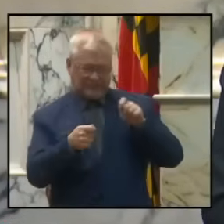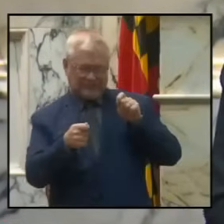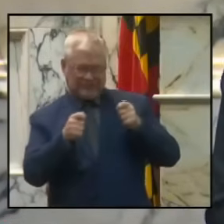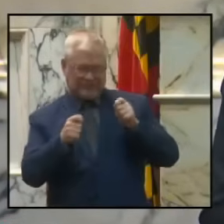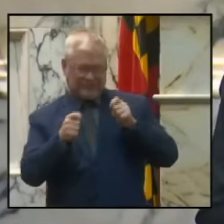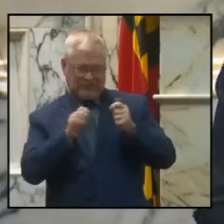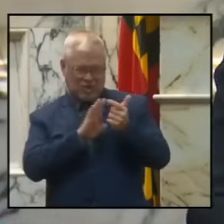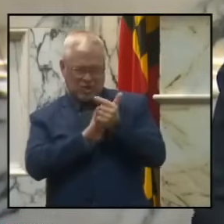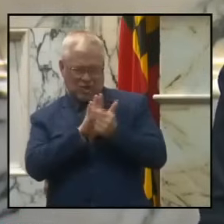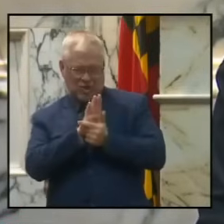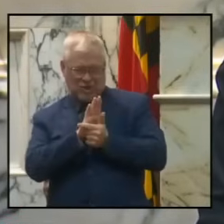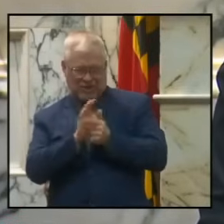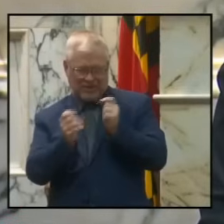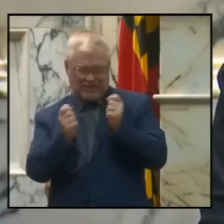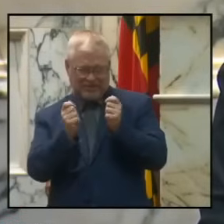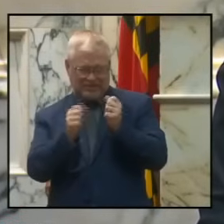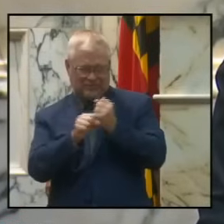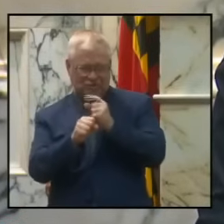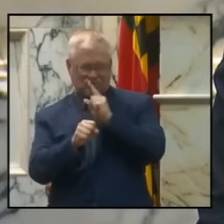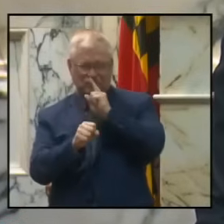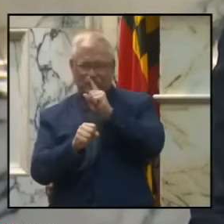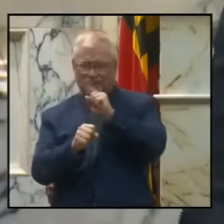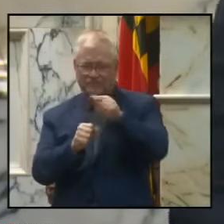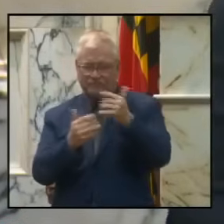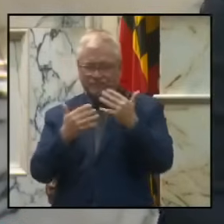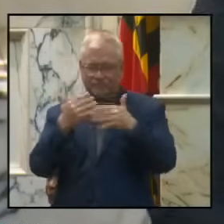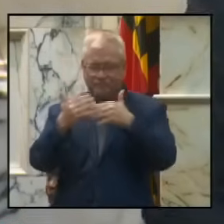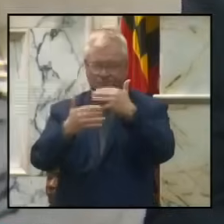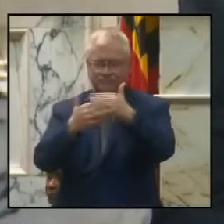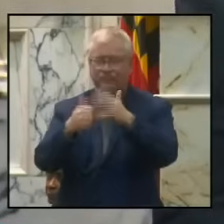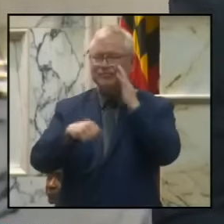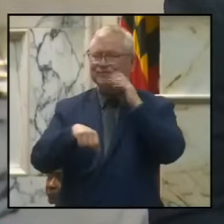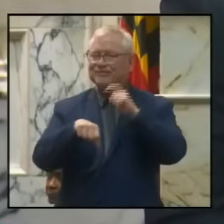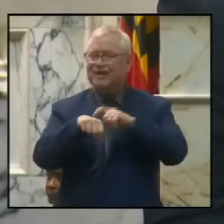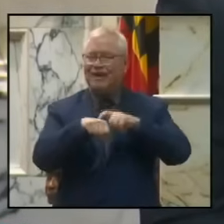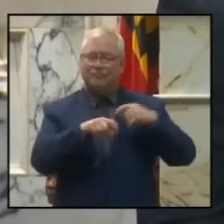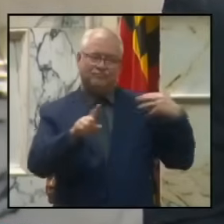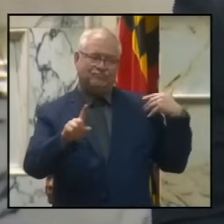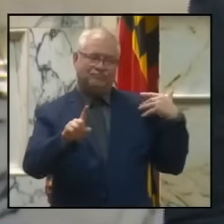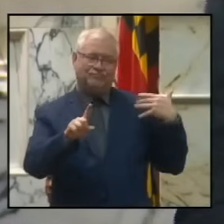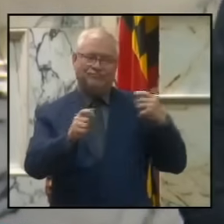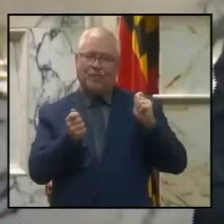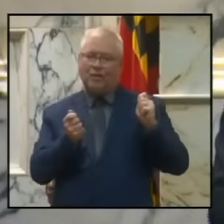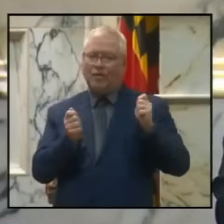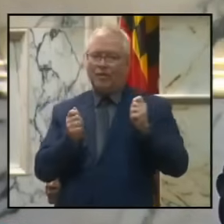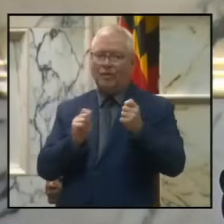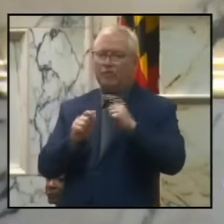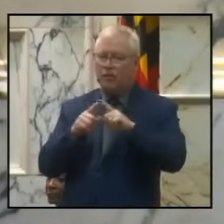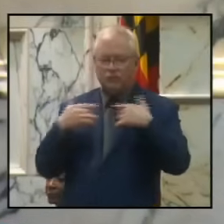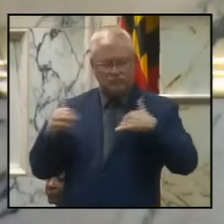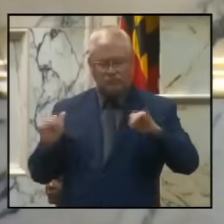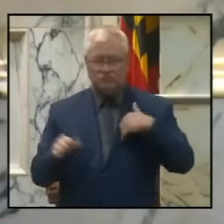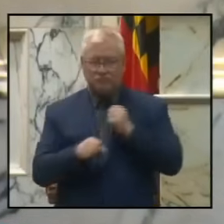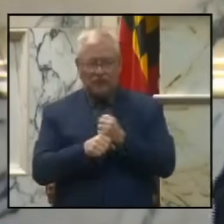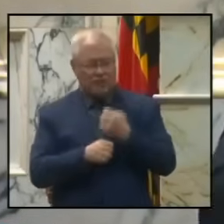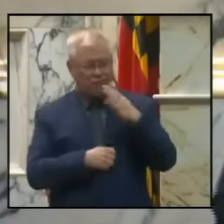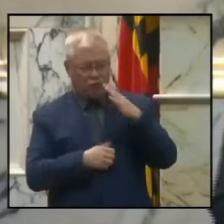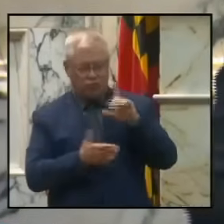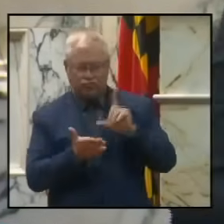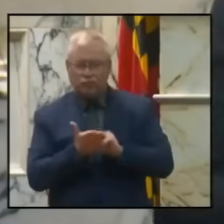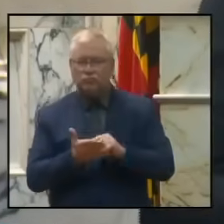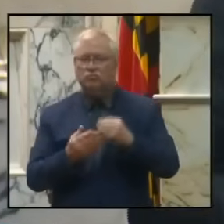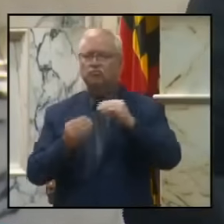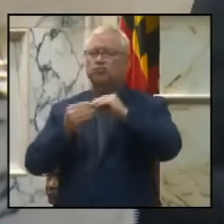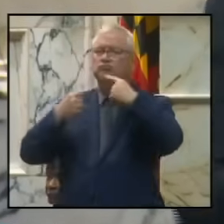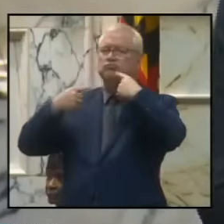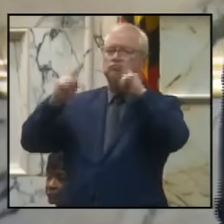changing times. But working together to make the blueprint more successful and sustainable does not mean we are backing down.